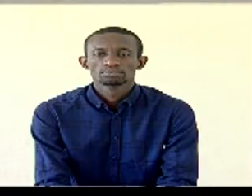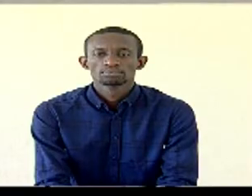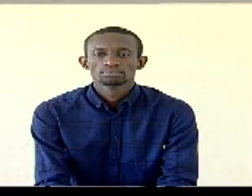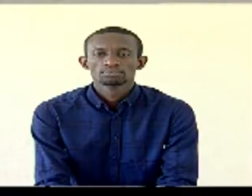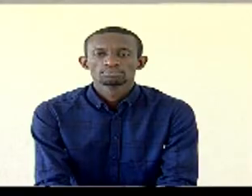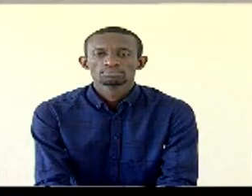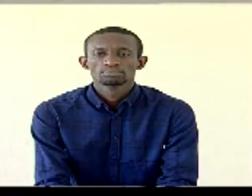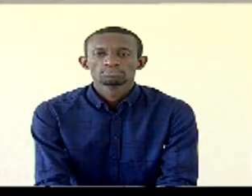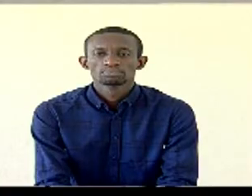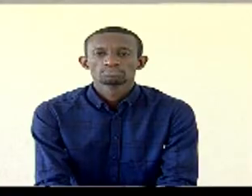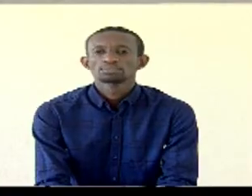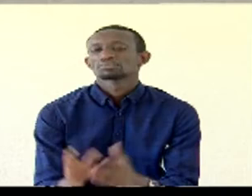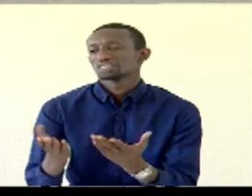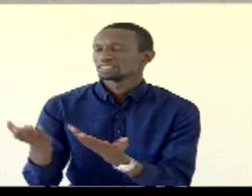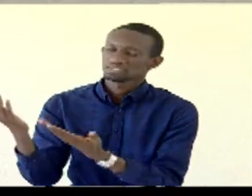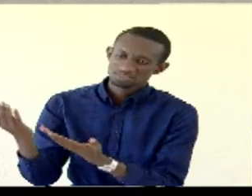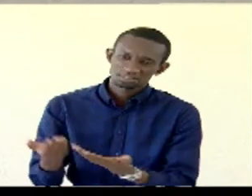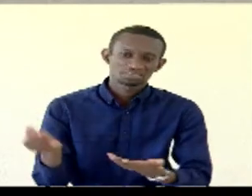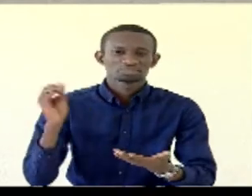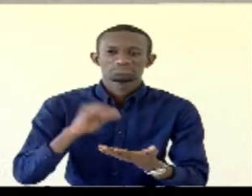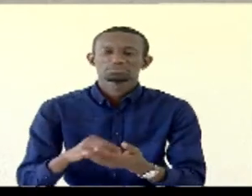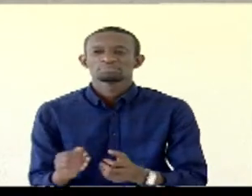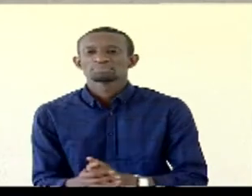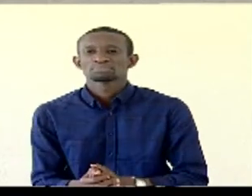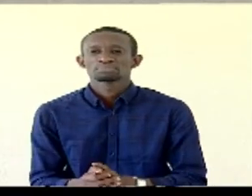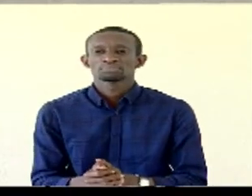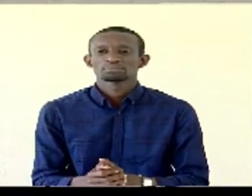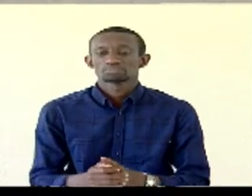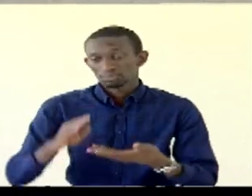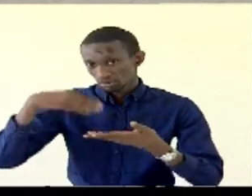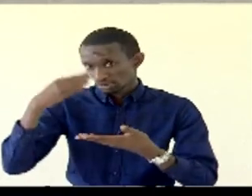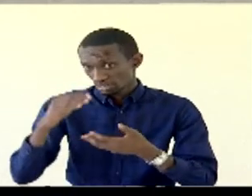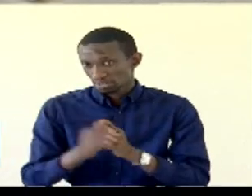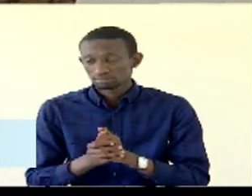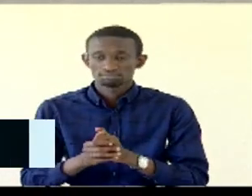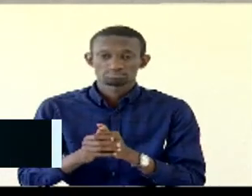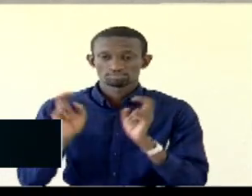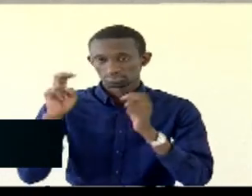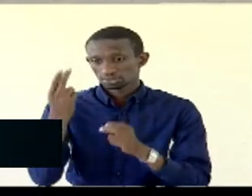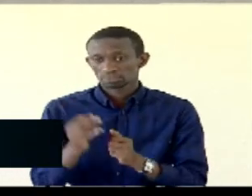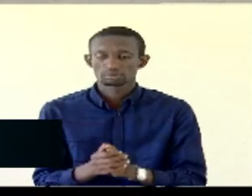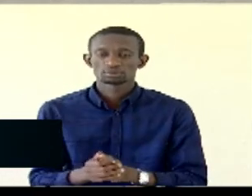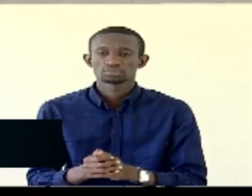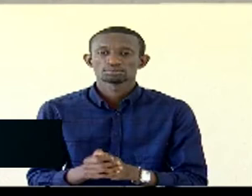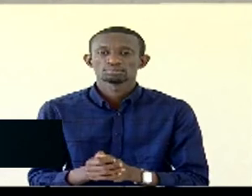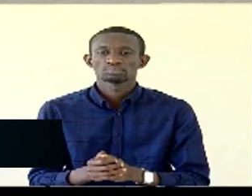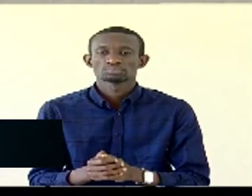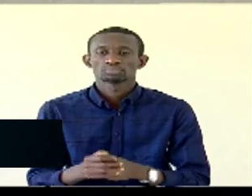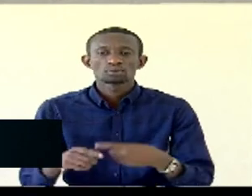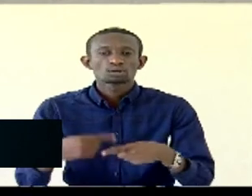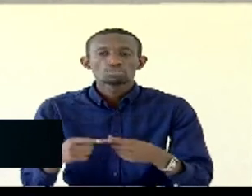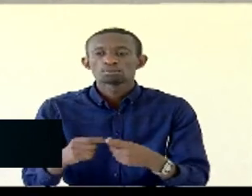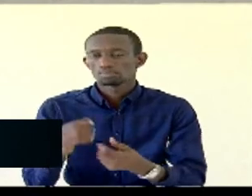Oh yes, here we come again with our second lesson that follows the introductory part of